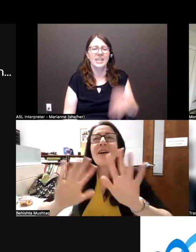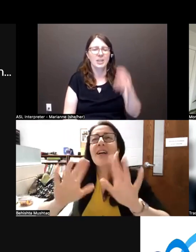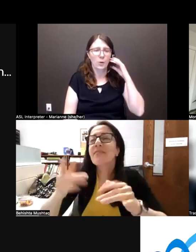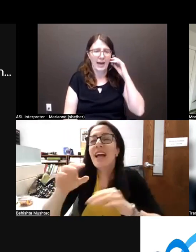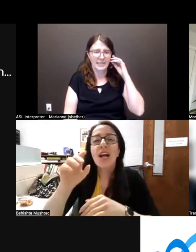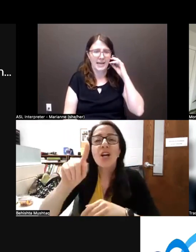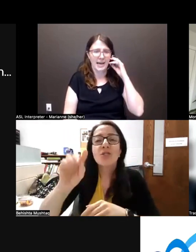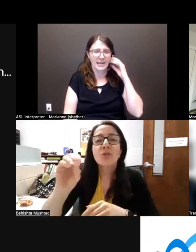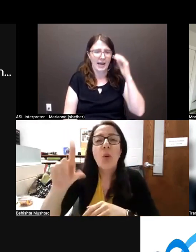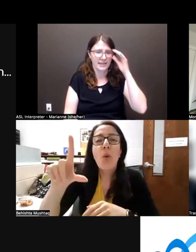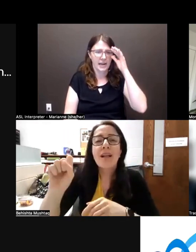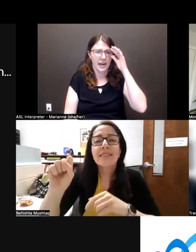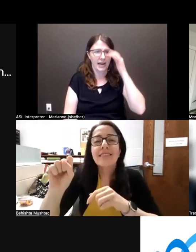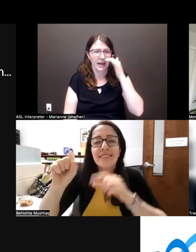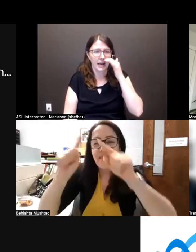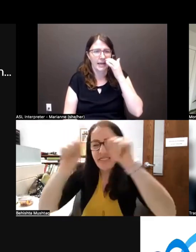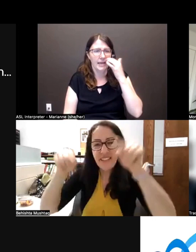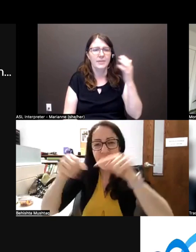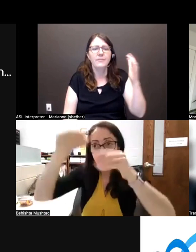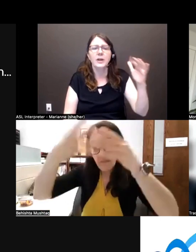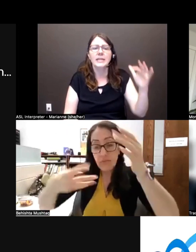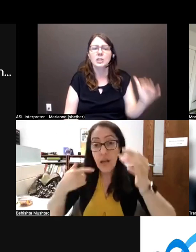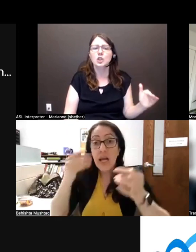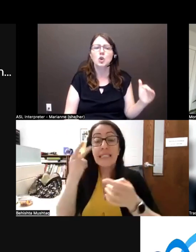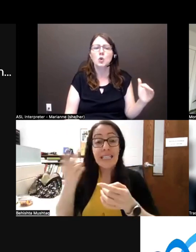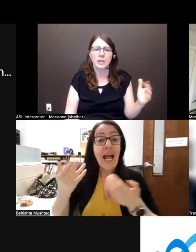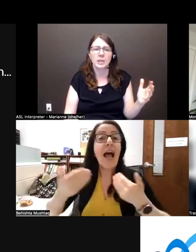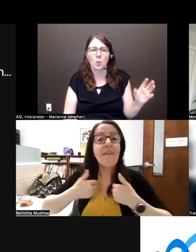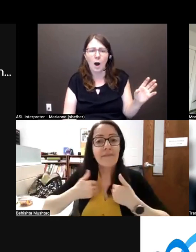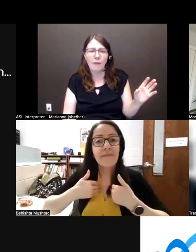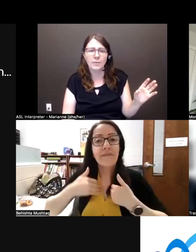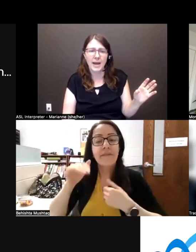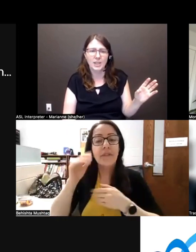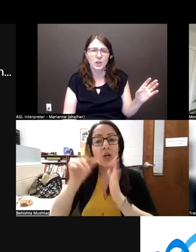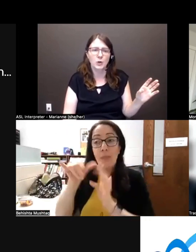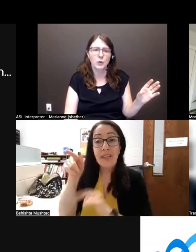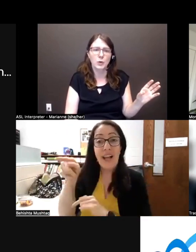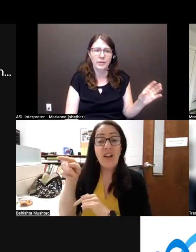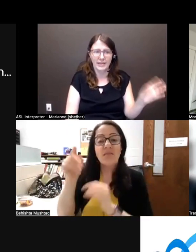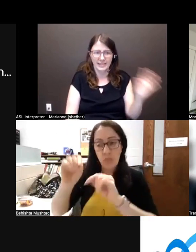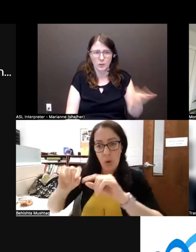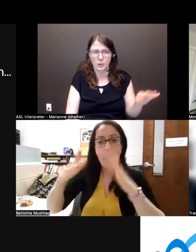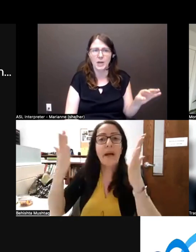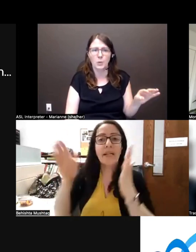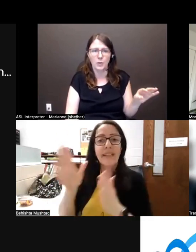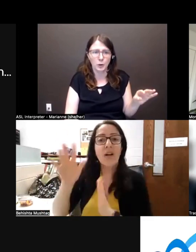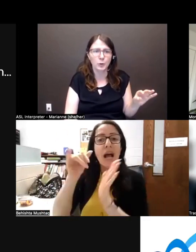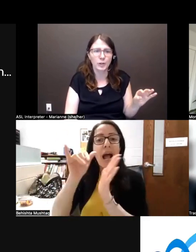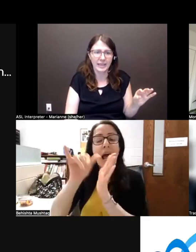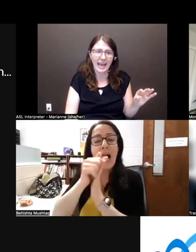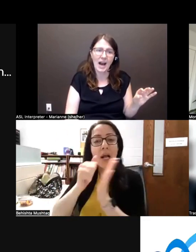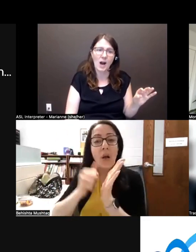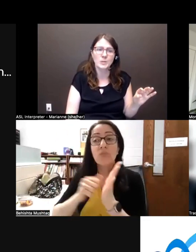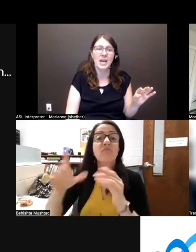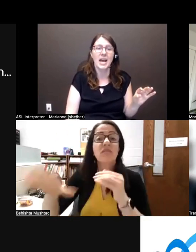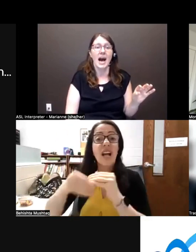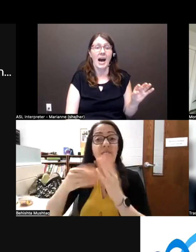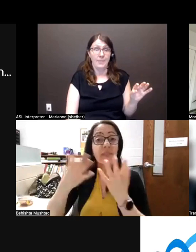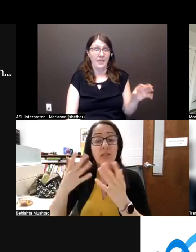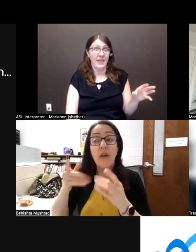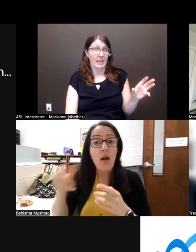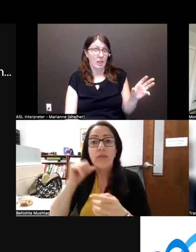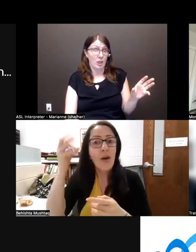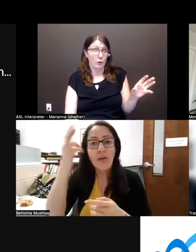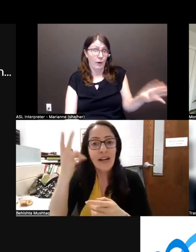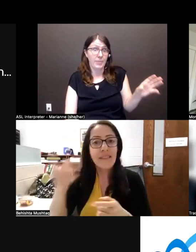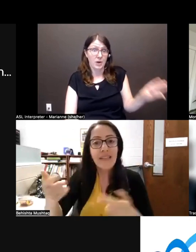and you know that the various tools, the little waffle menu that is associated with the Google account, that